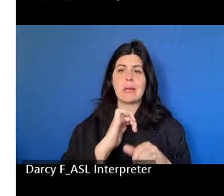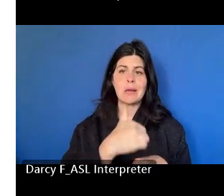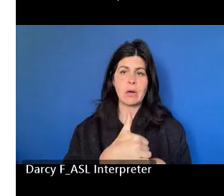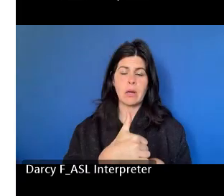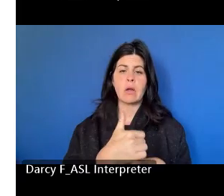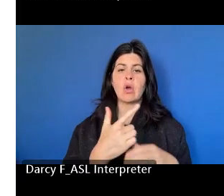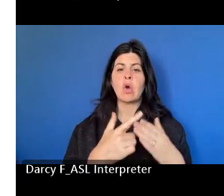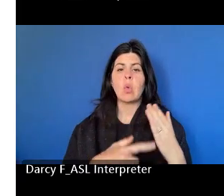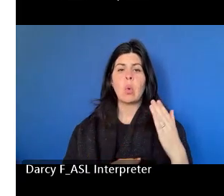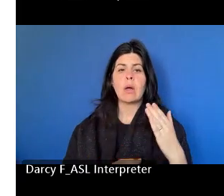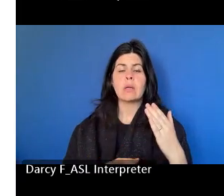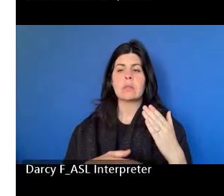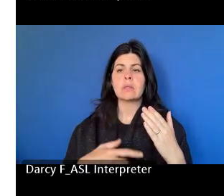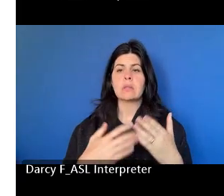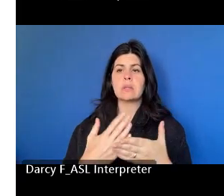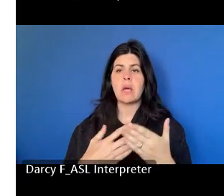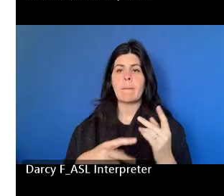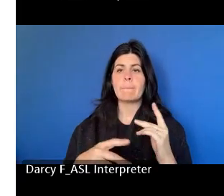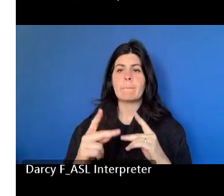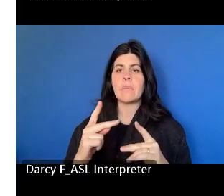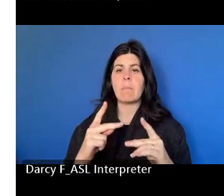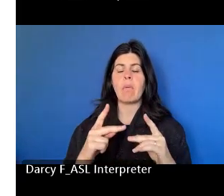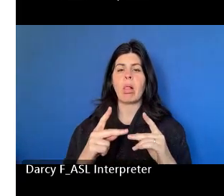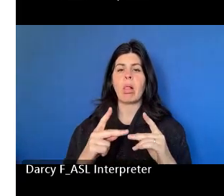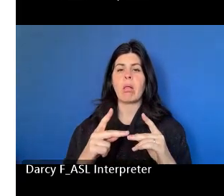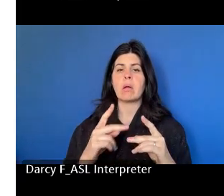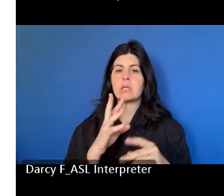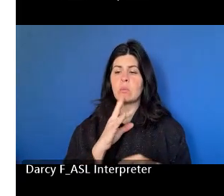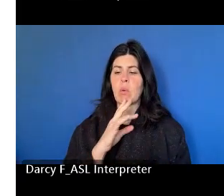spoke. I'm just pulling up my notes.